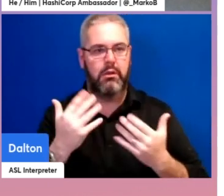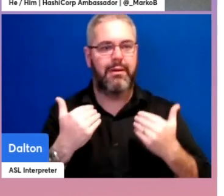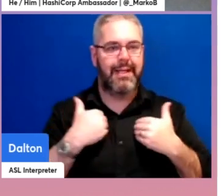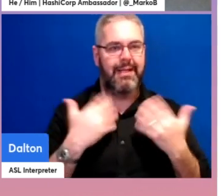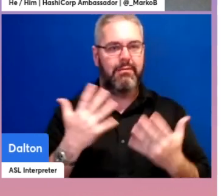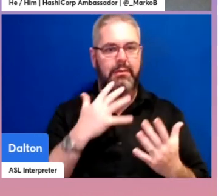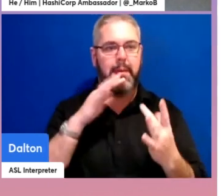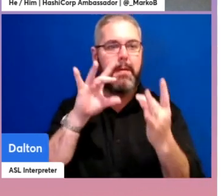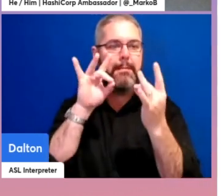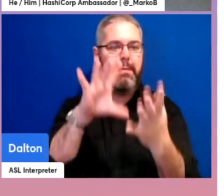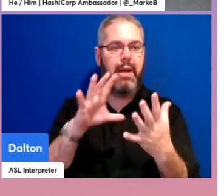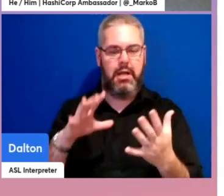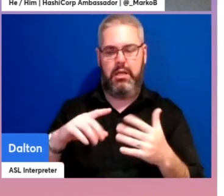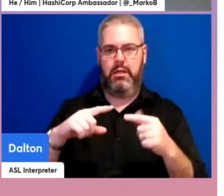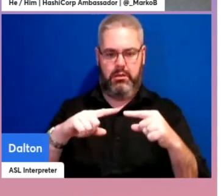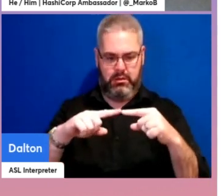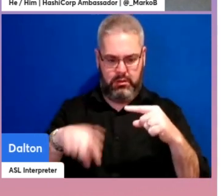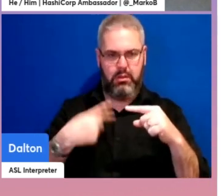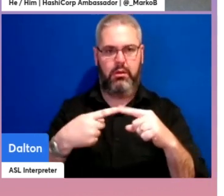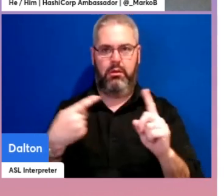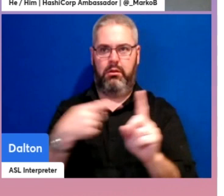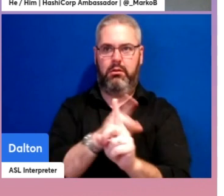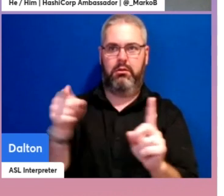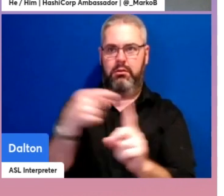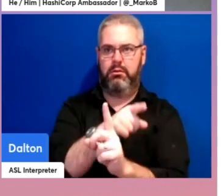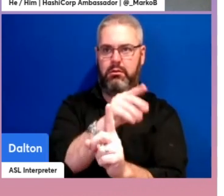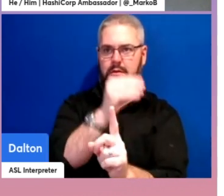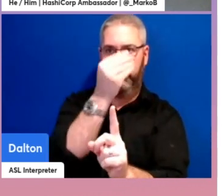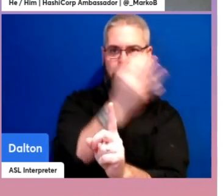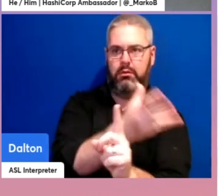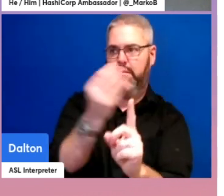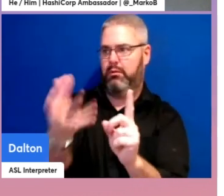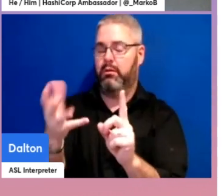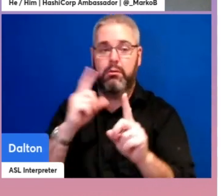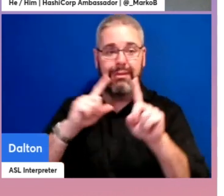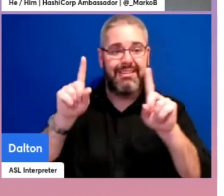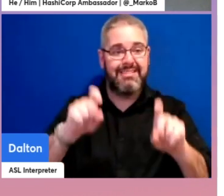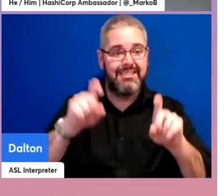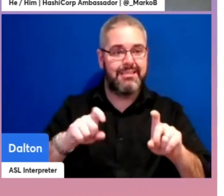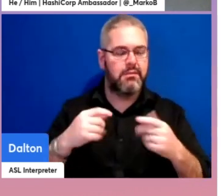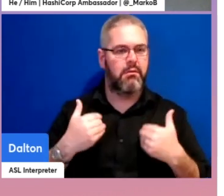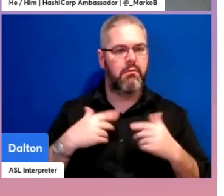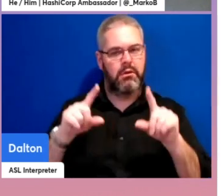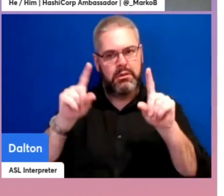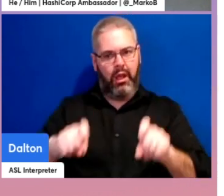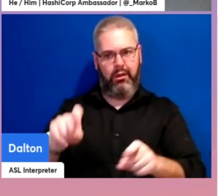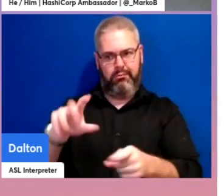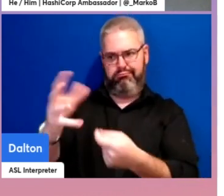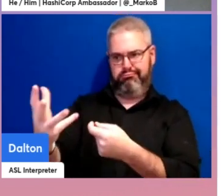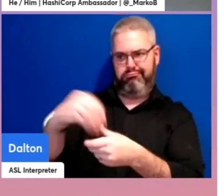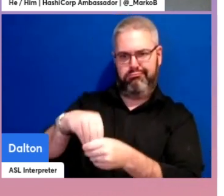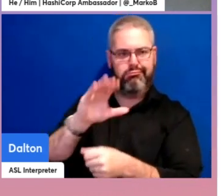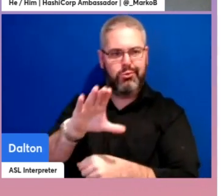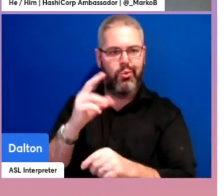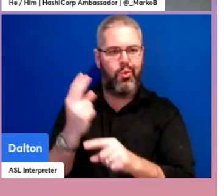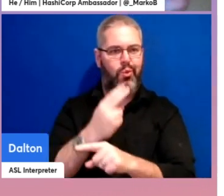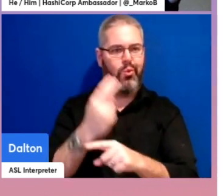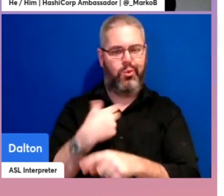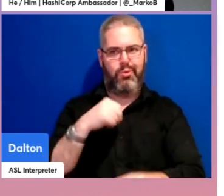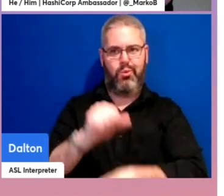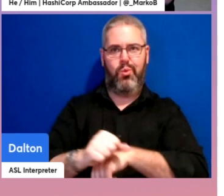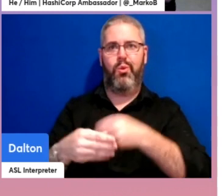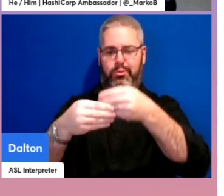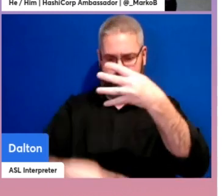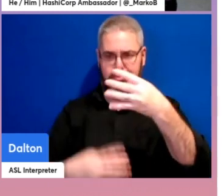feedback loops. So the testing, you want to have tests part of your usual workflow. So either that would